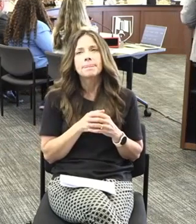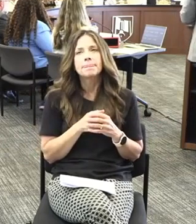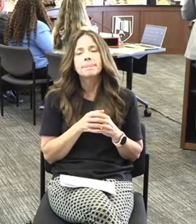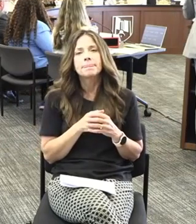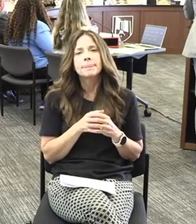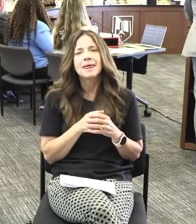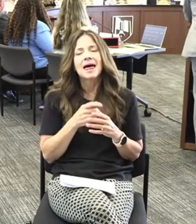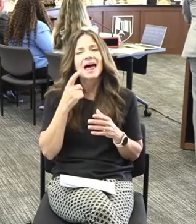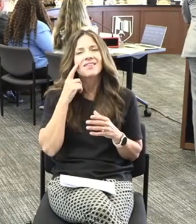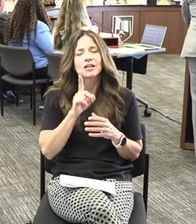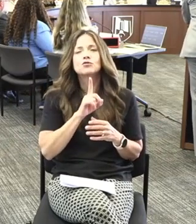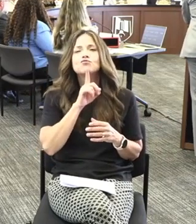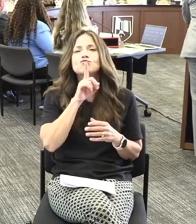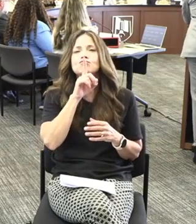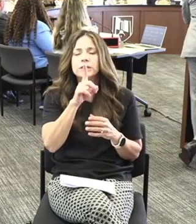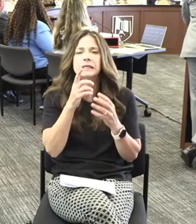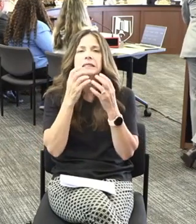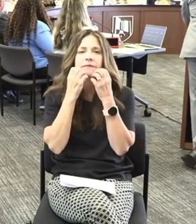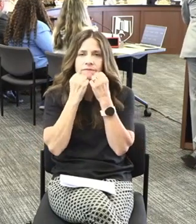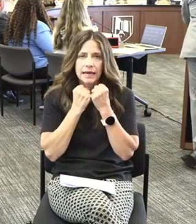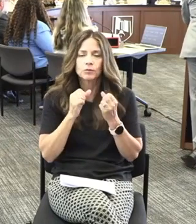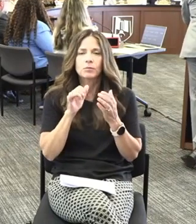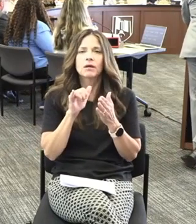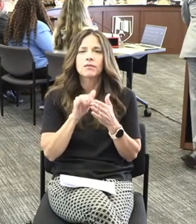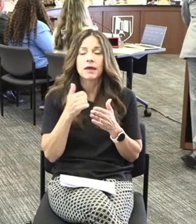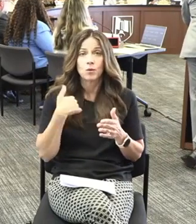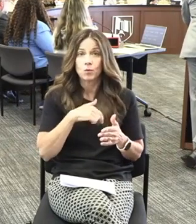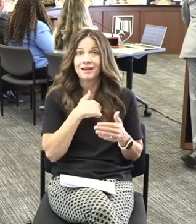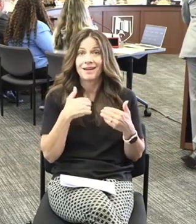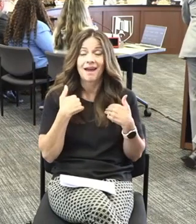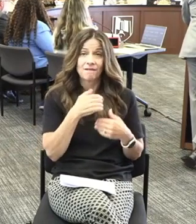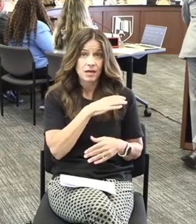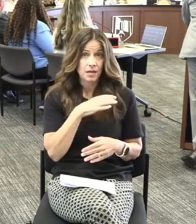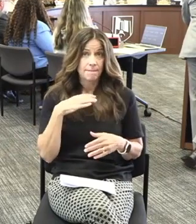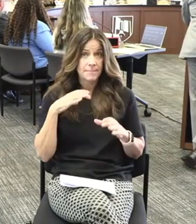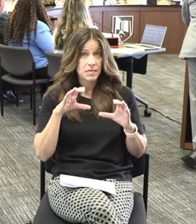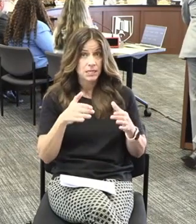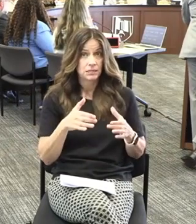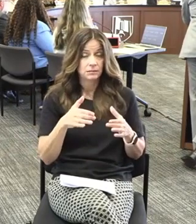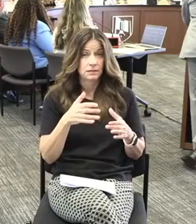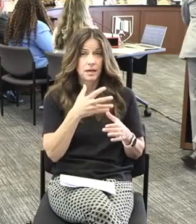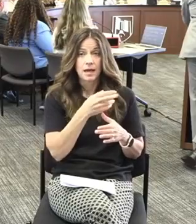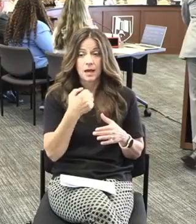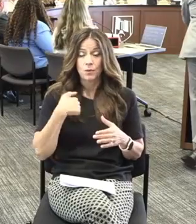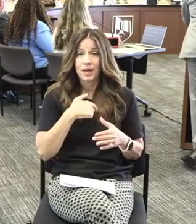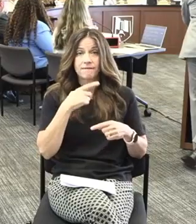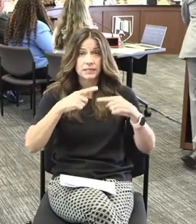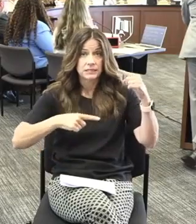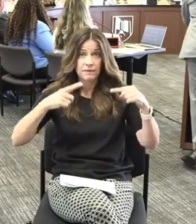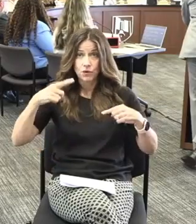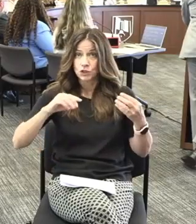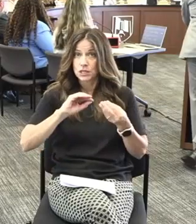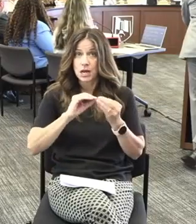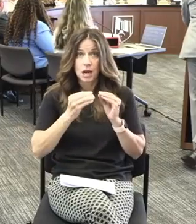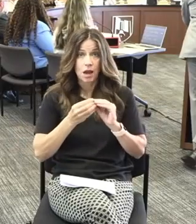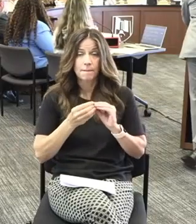think it's super valuable that we have committees and we have a diverse number